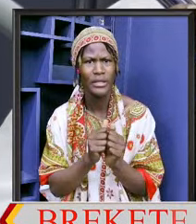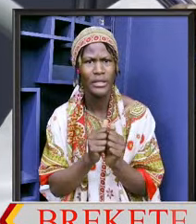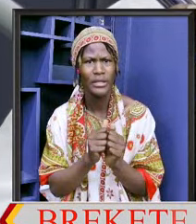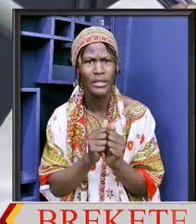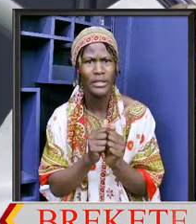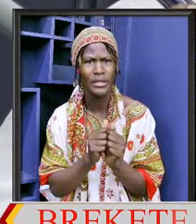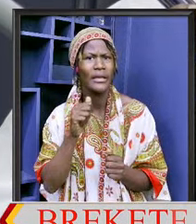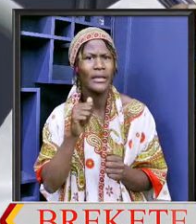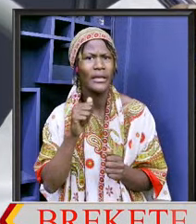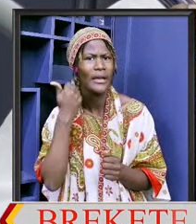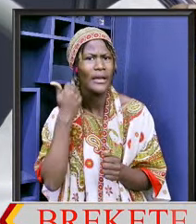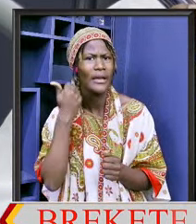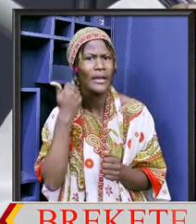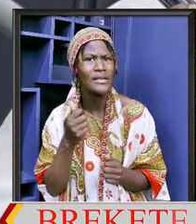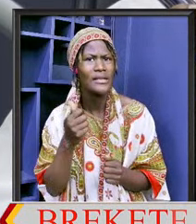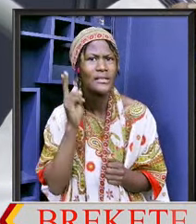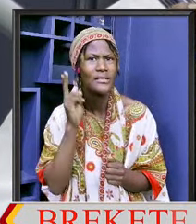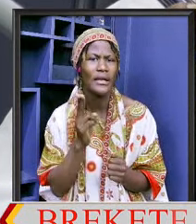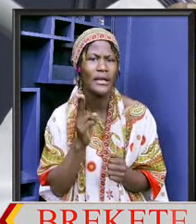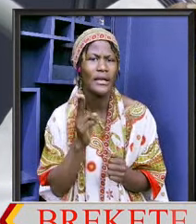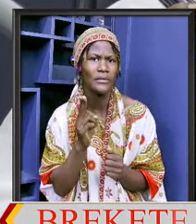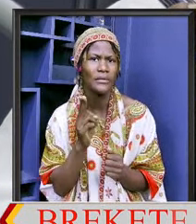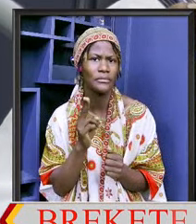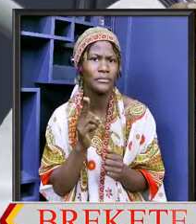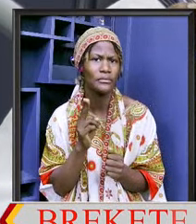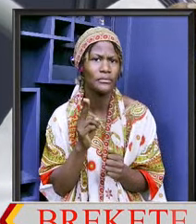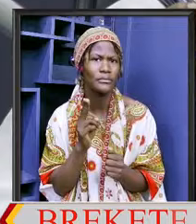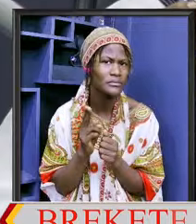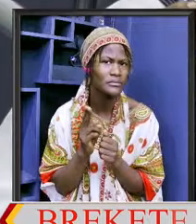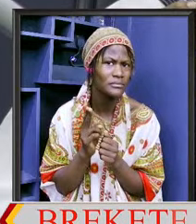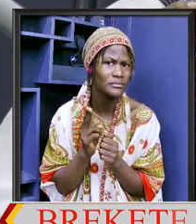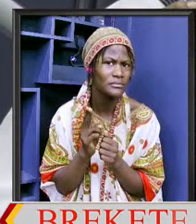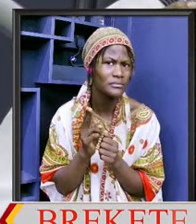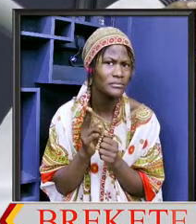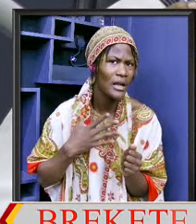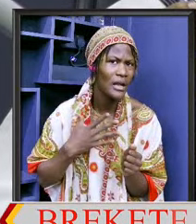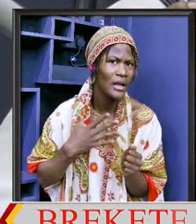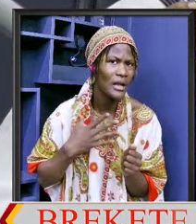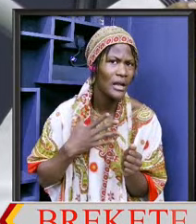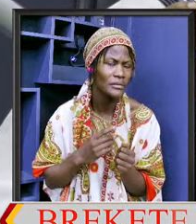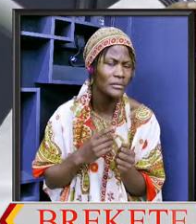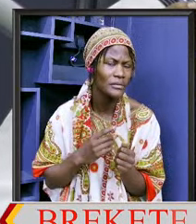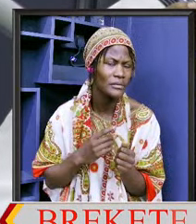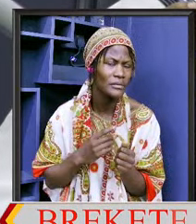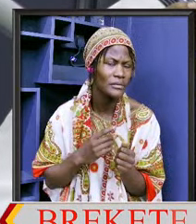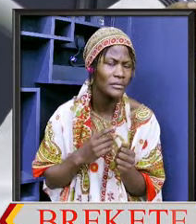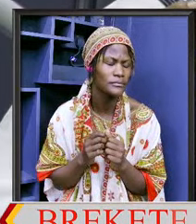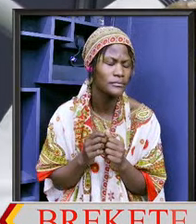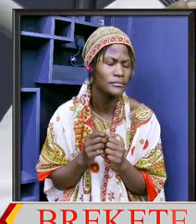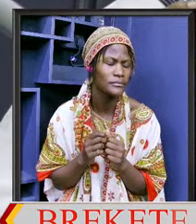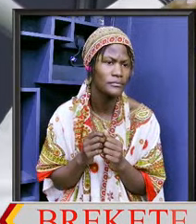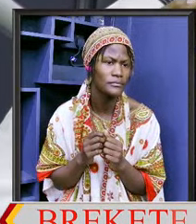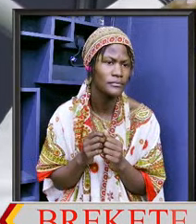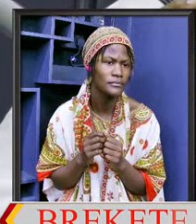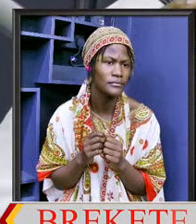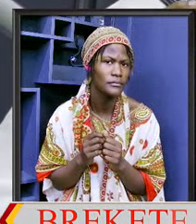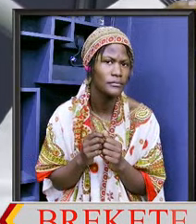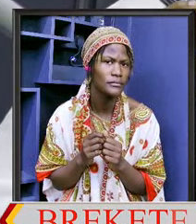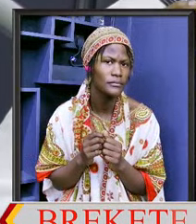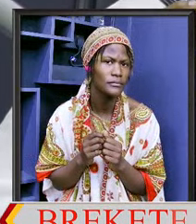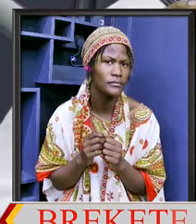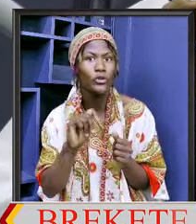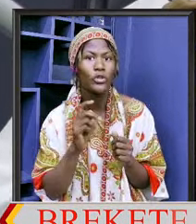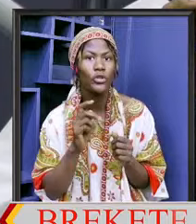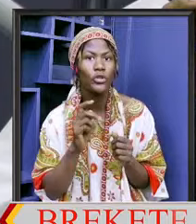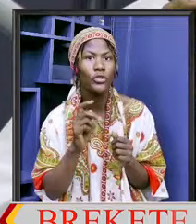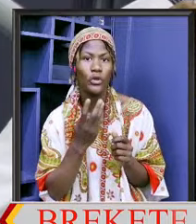answer him. So even me, I did far away journey. I still believe they still have to get up to give it. Okay, and so the way I call you, from the way you they talk,